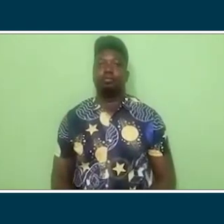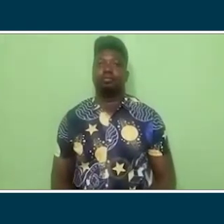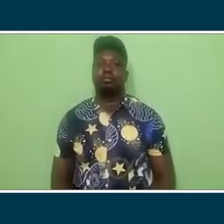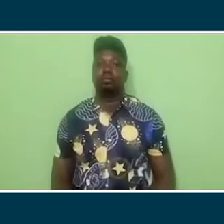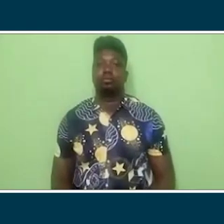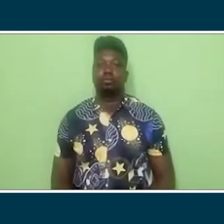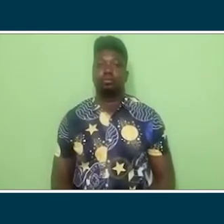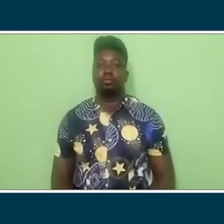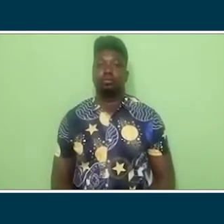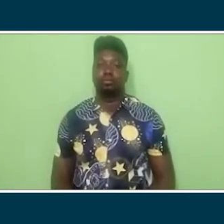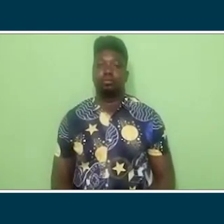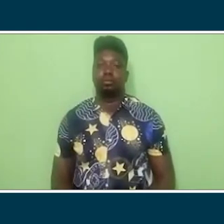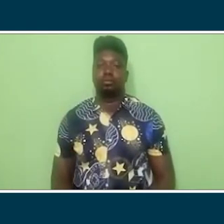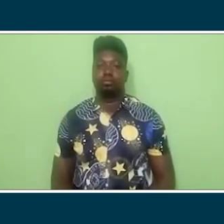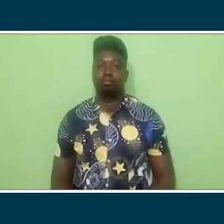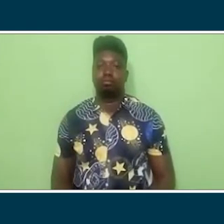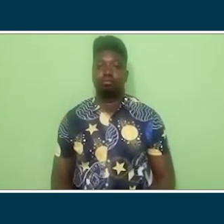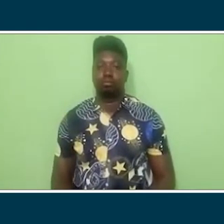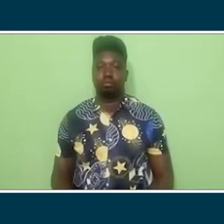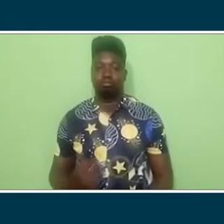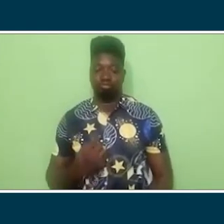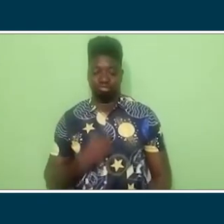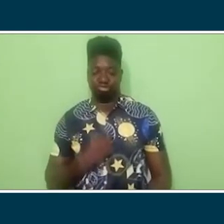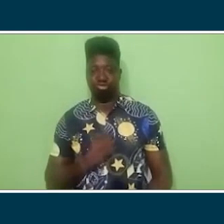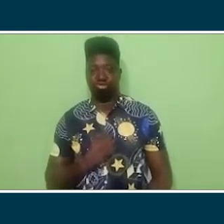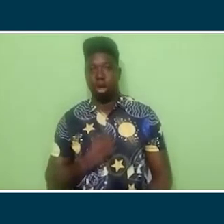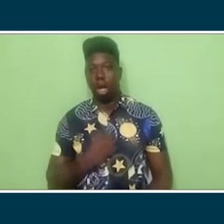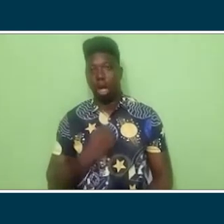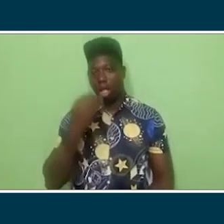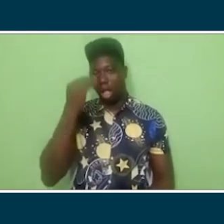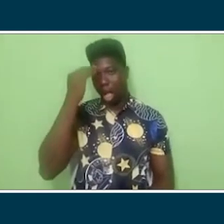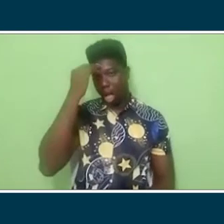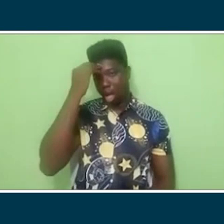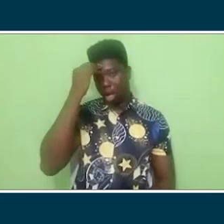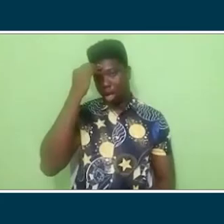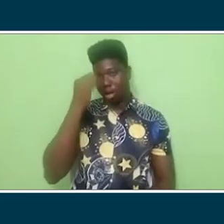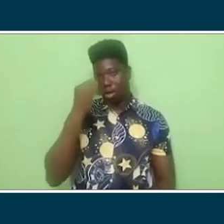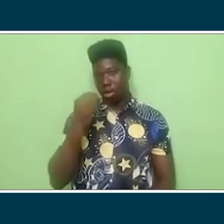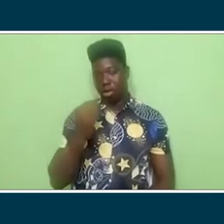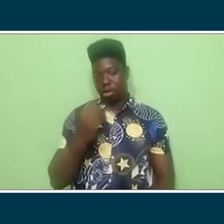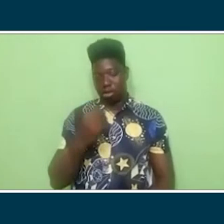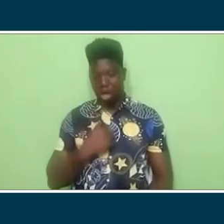So I do have